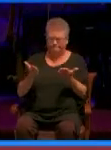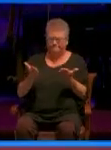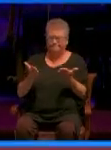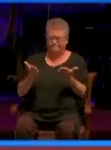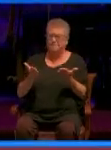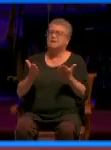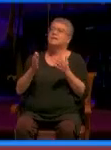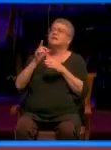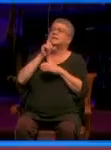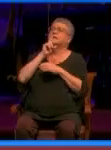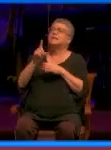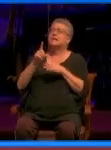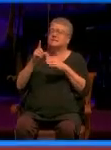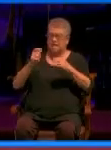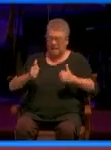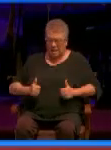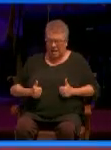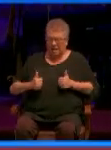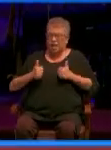It is the bread of life.